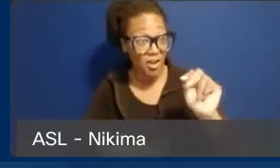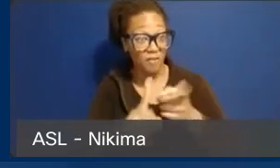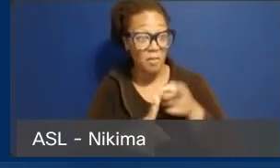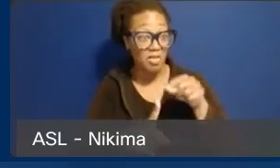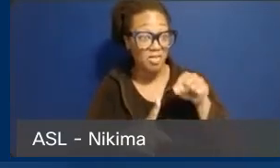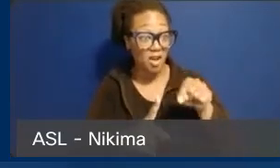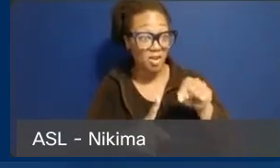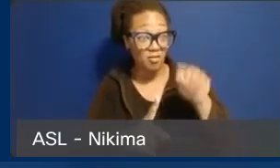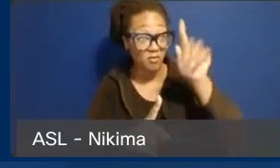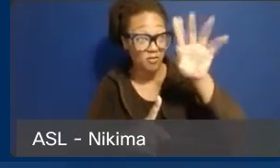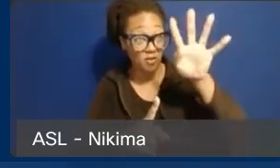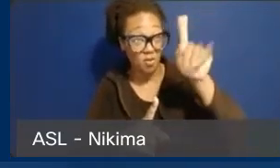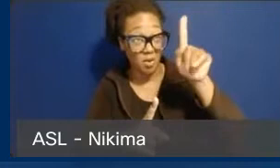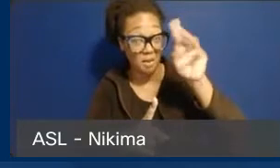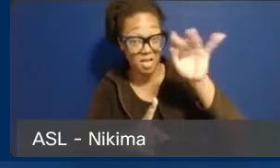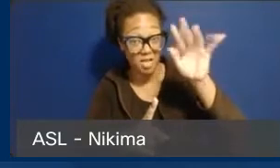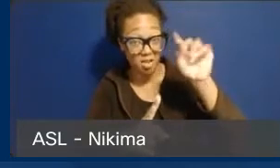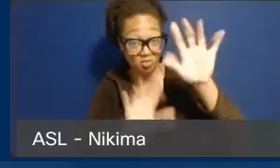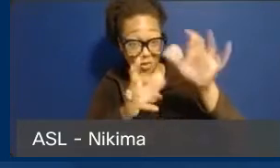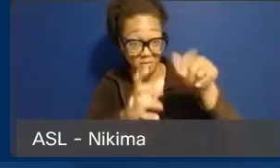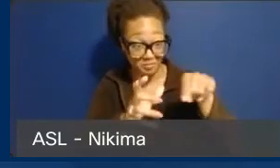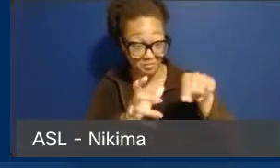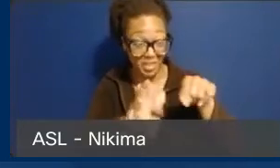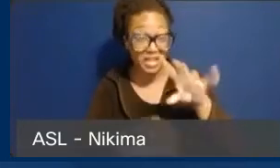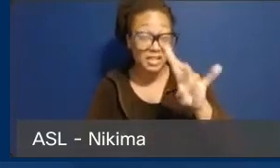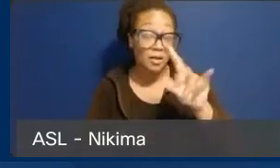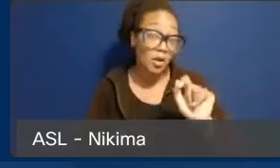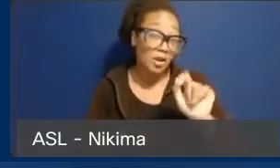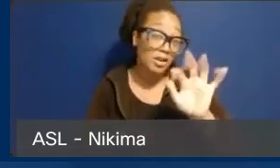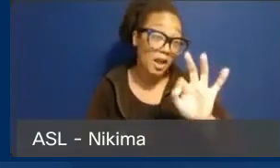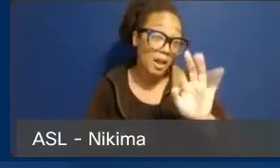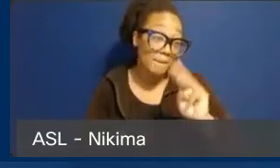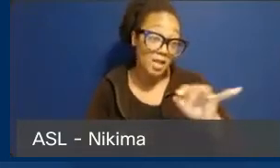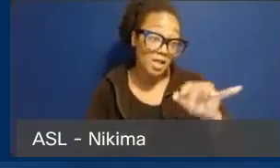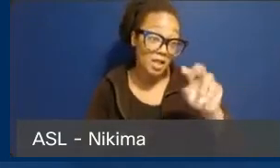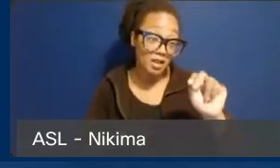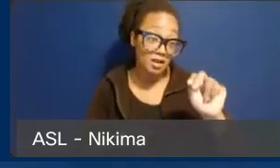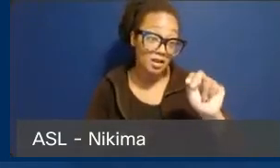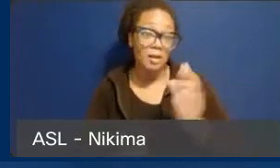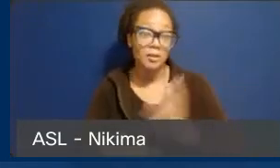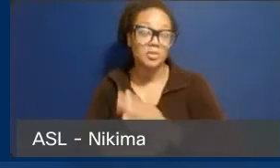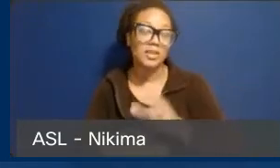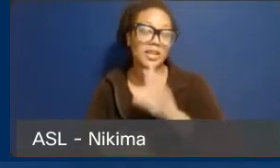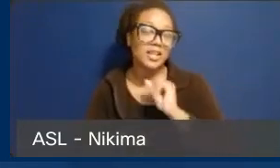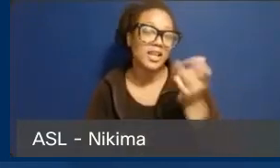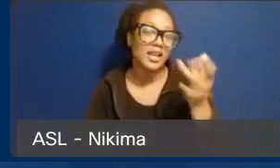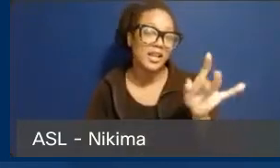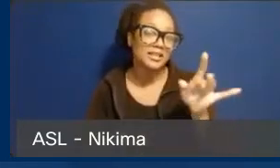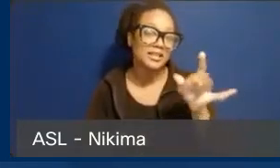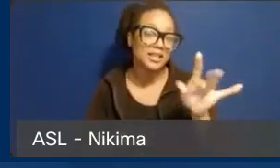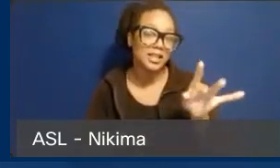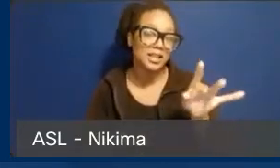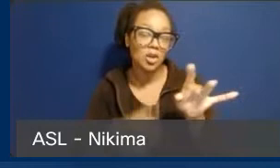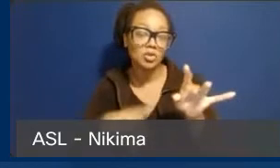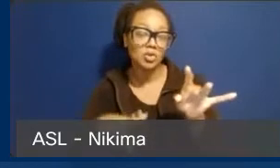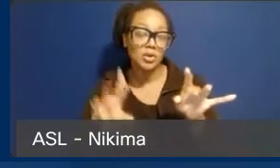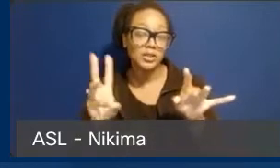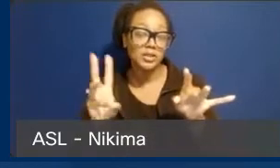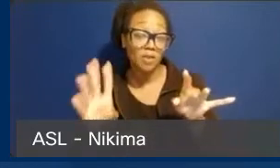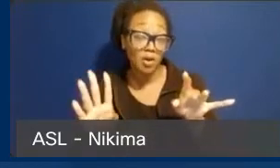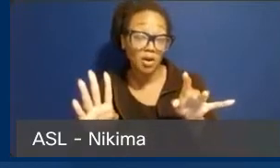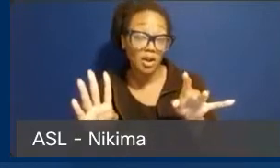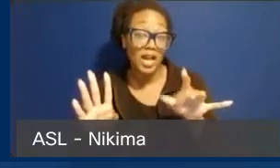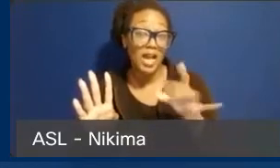non-institutionalized population between the ages of 18 to 64 with a disability were